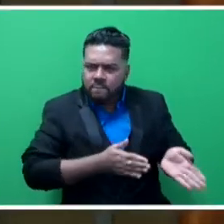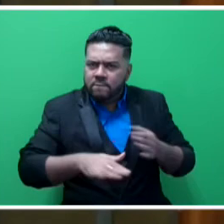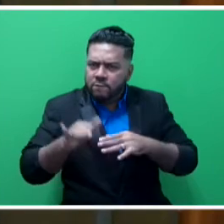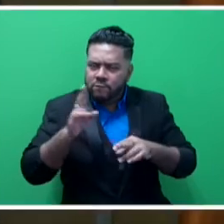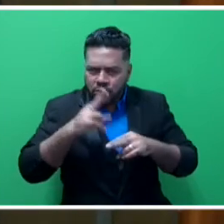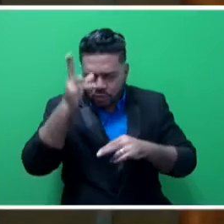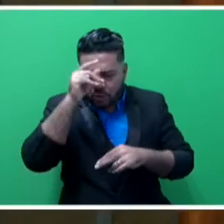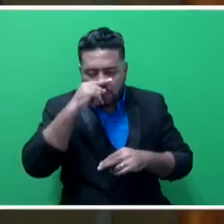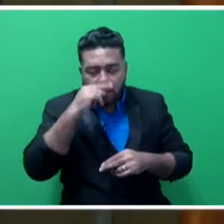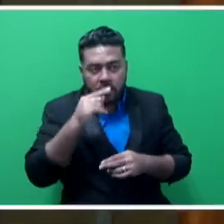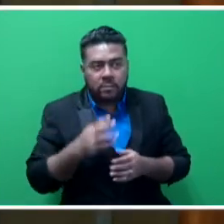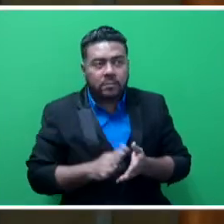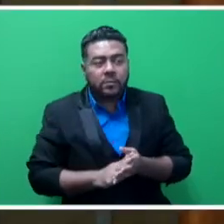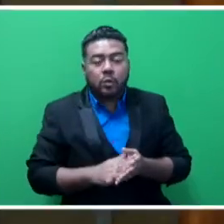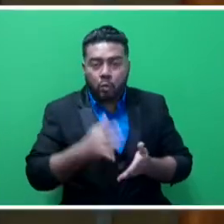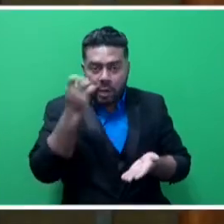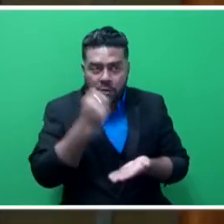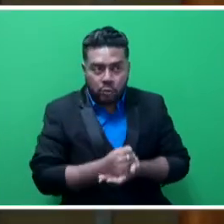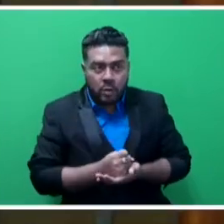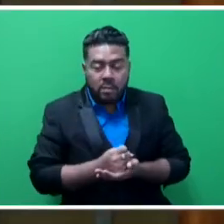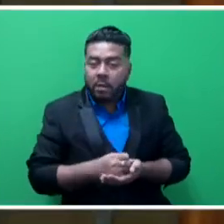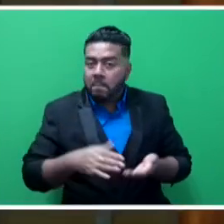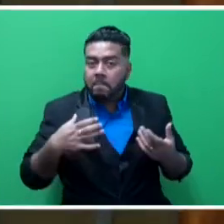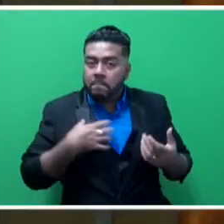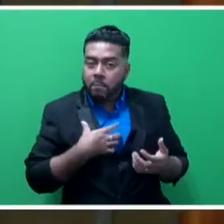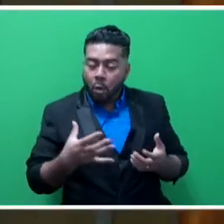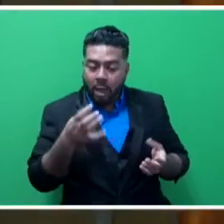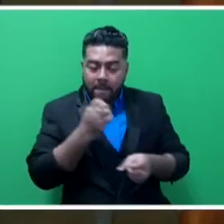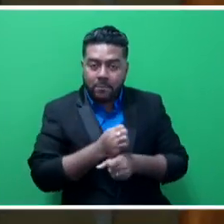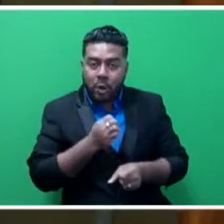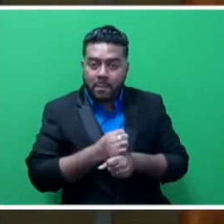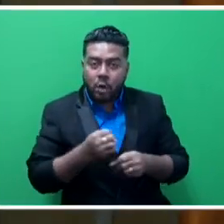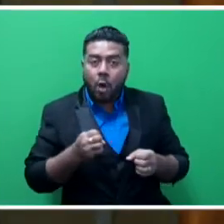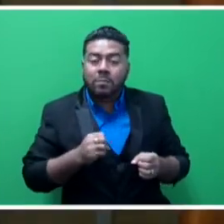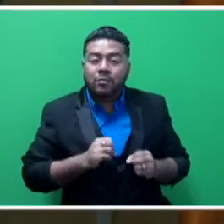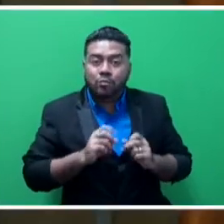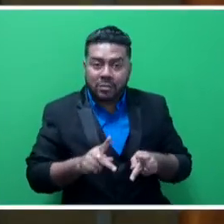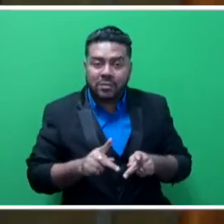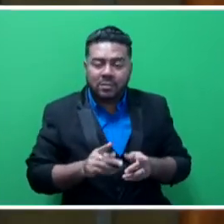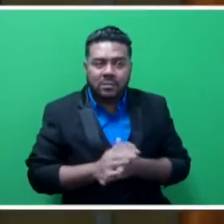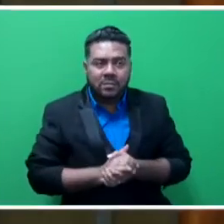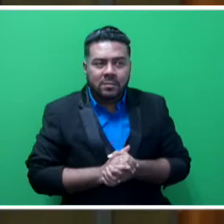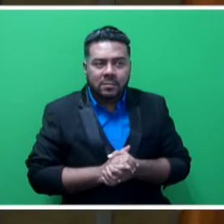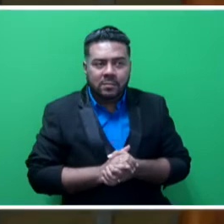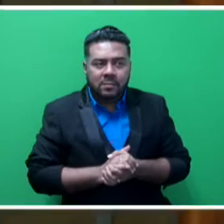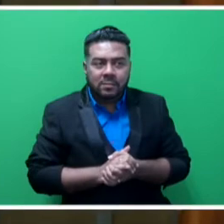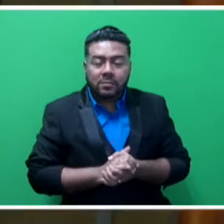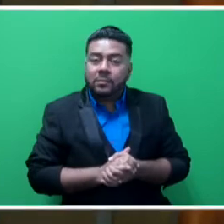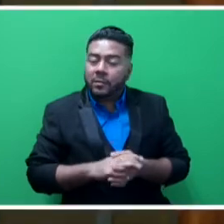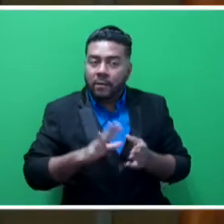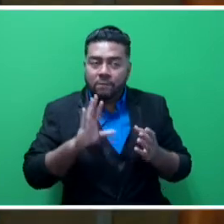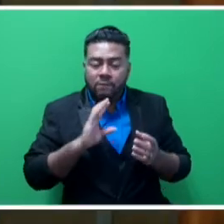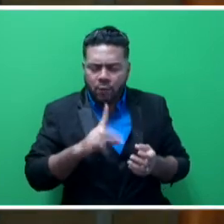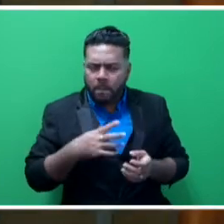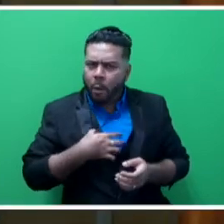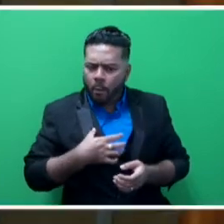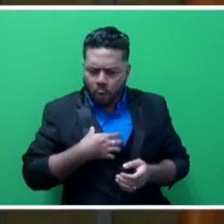and RSC to ensure that more employment opportunities are available for more Fijians to